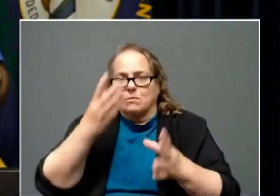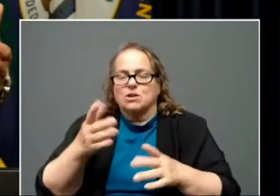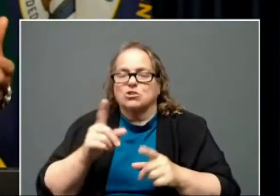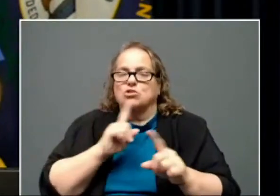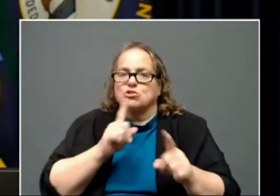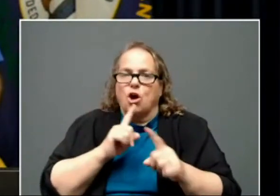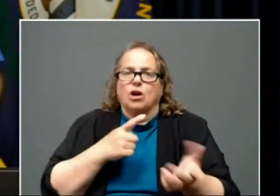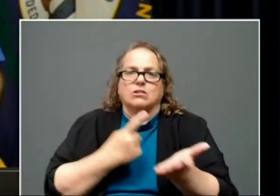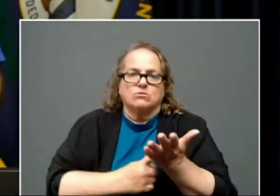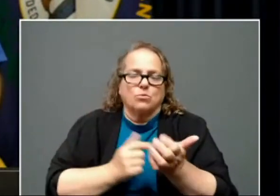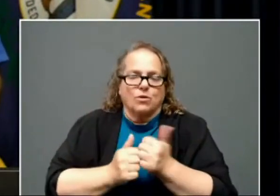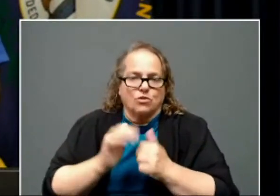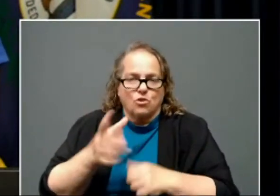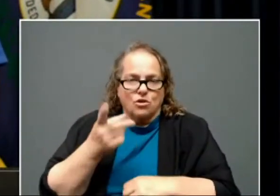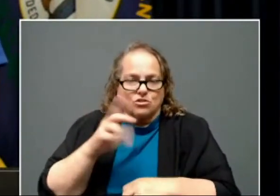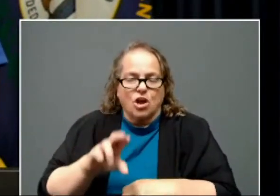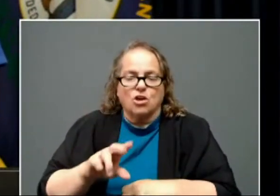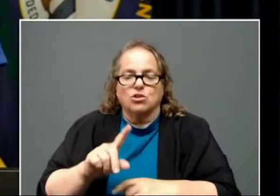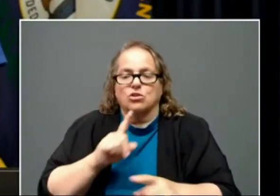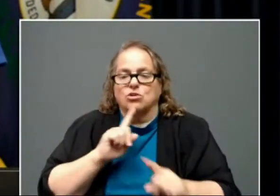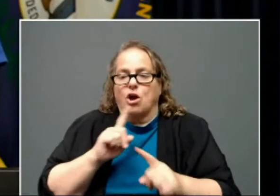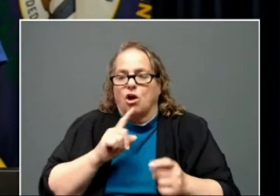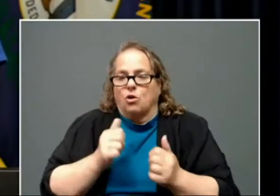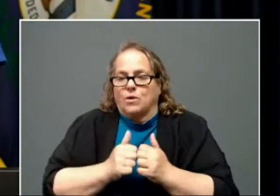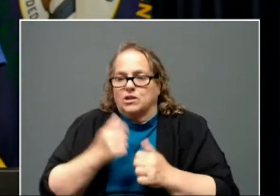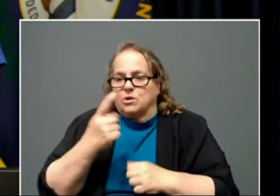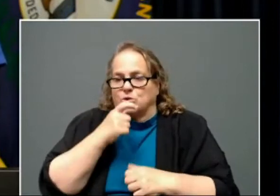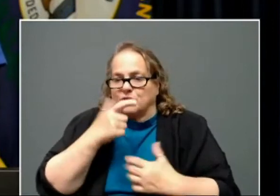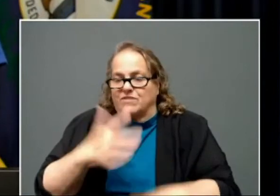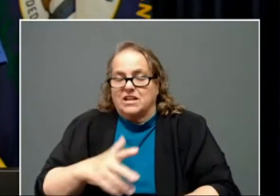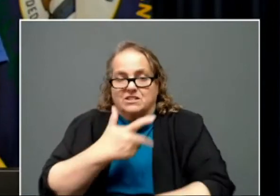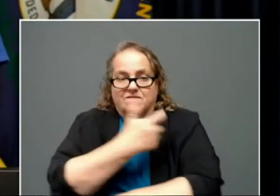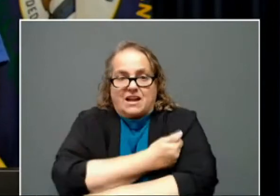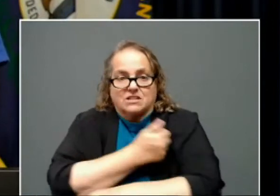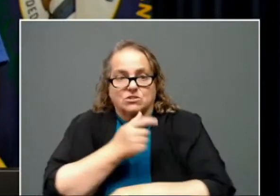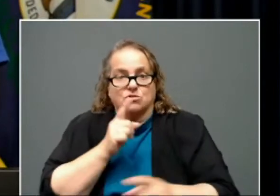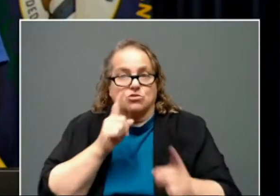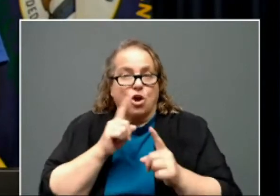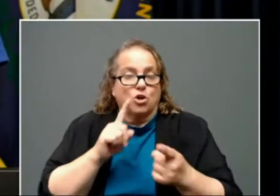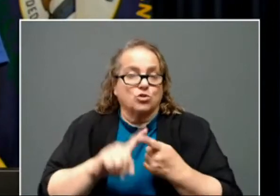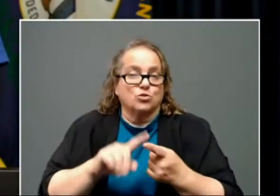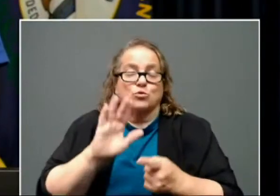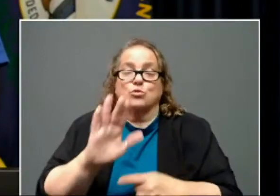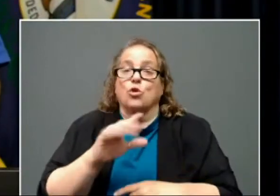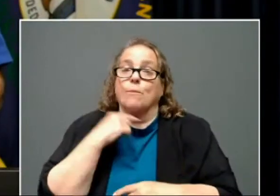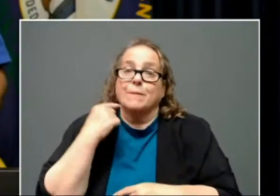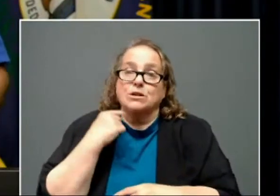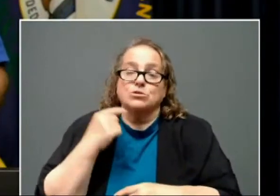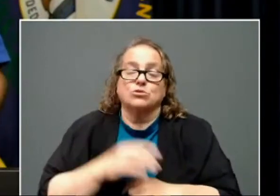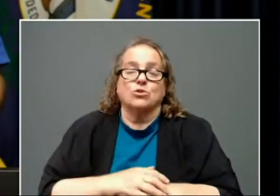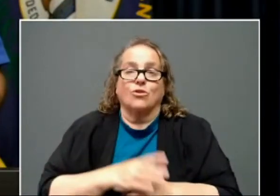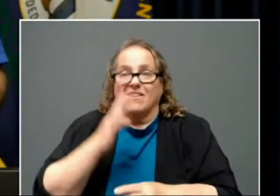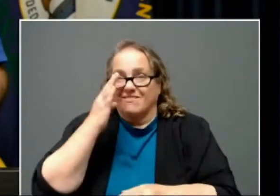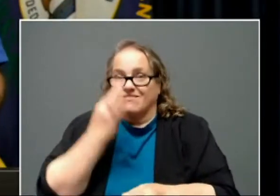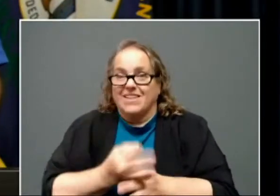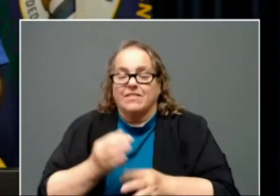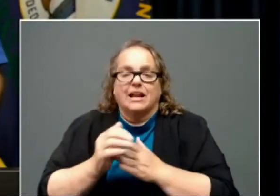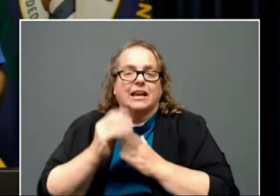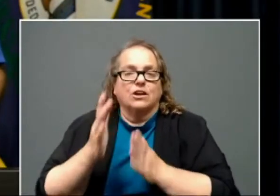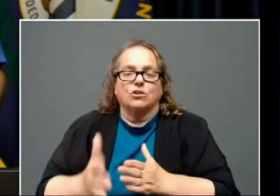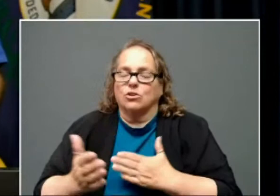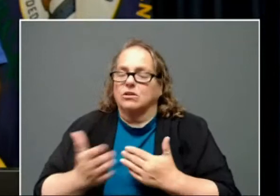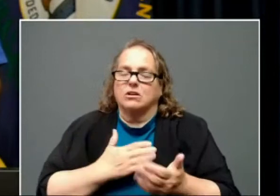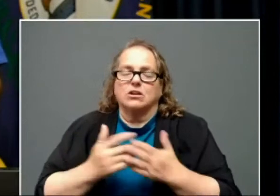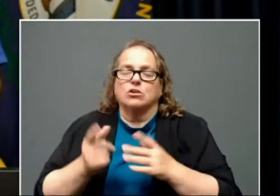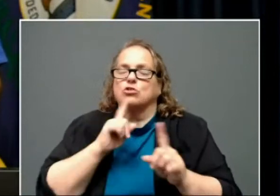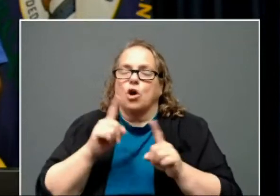it. Talk to someone who has been vaccinated about it. Talk to your minister or your faith leader. And talk to people